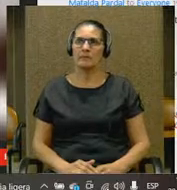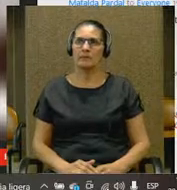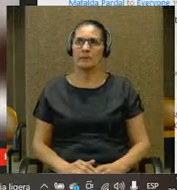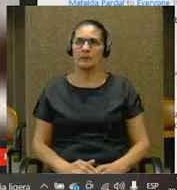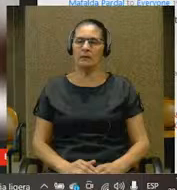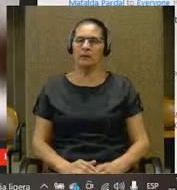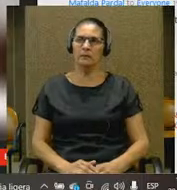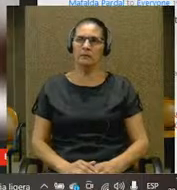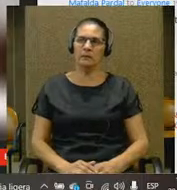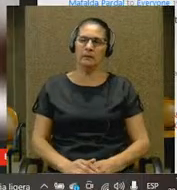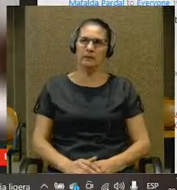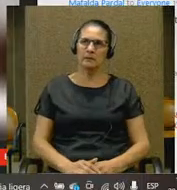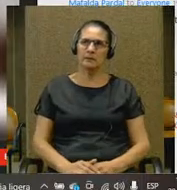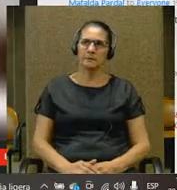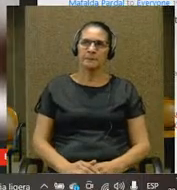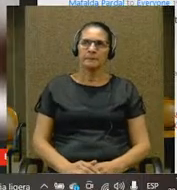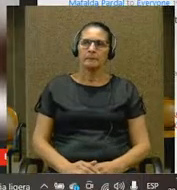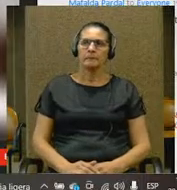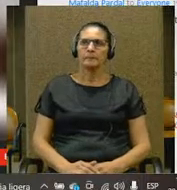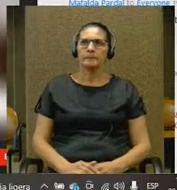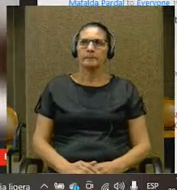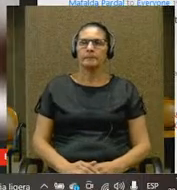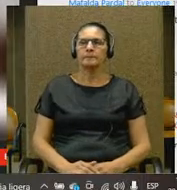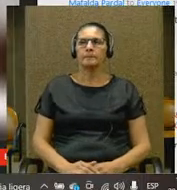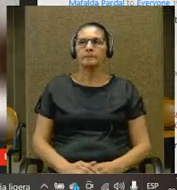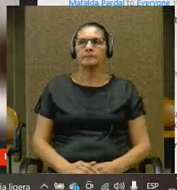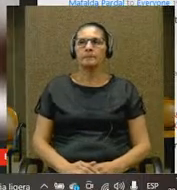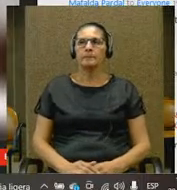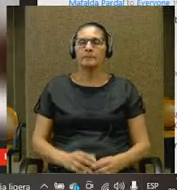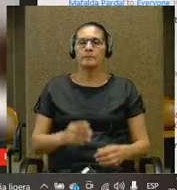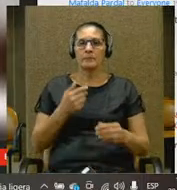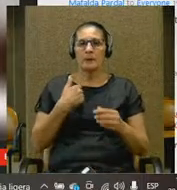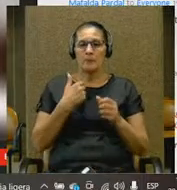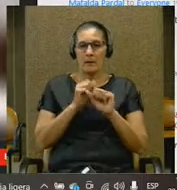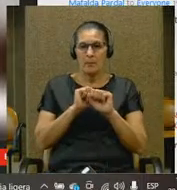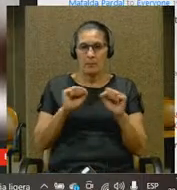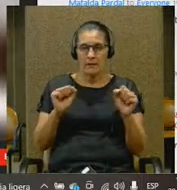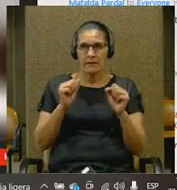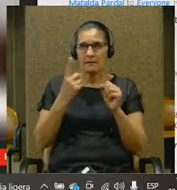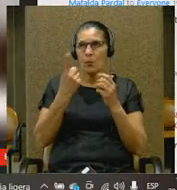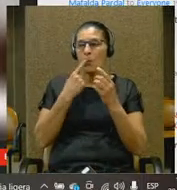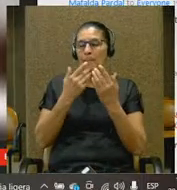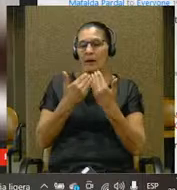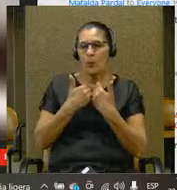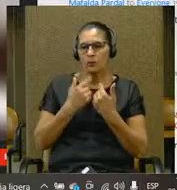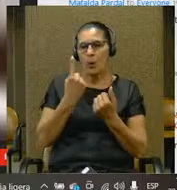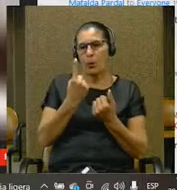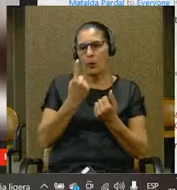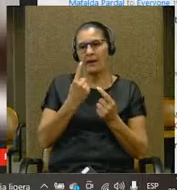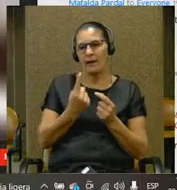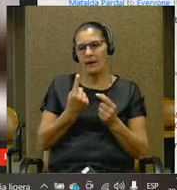It's a little hard to hear. Can you do one question at a time? How about we do it that way?